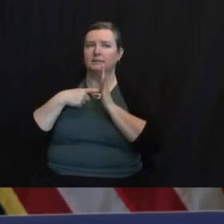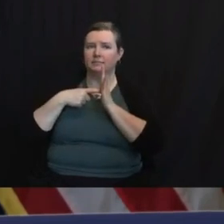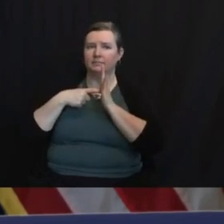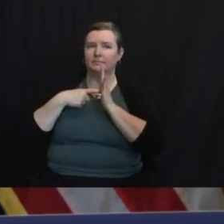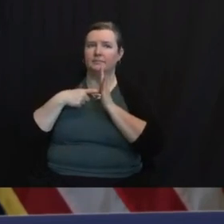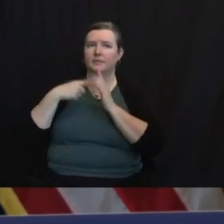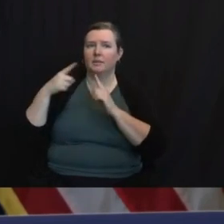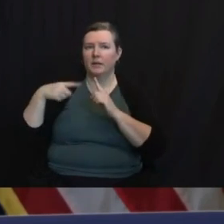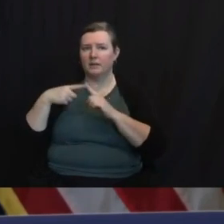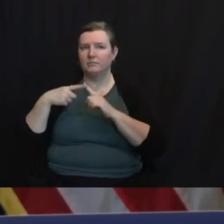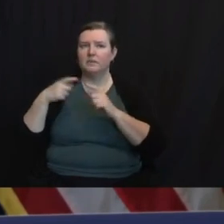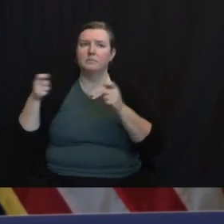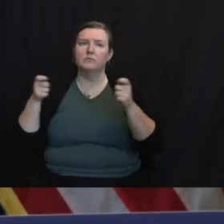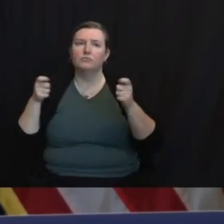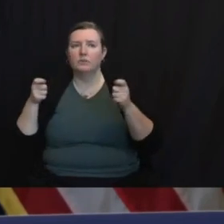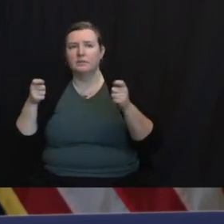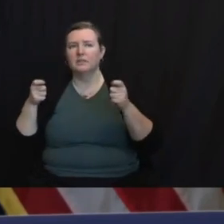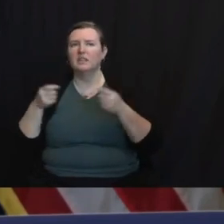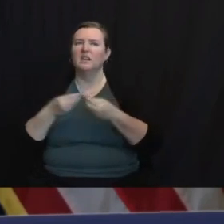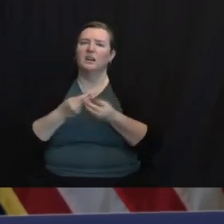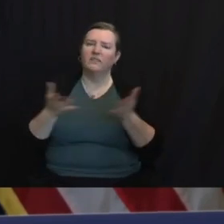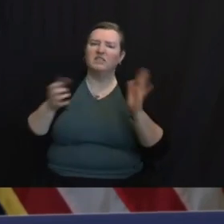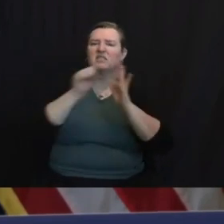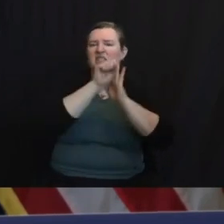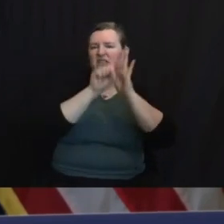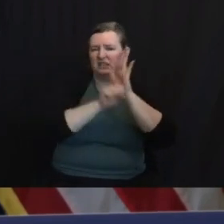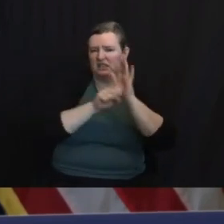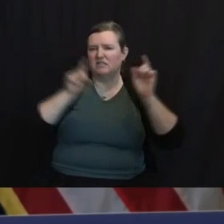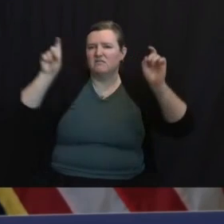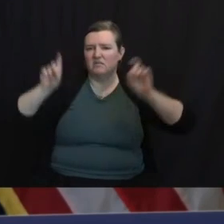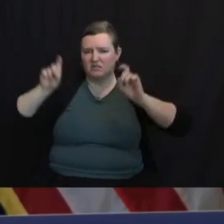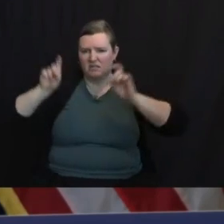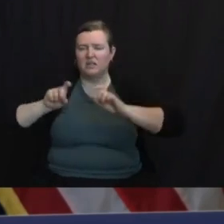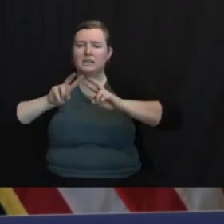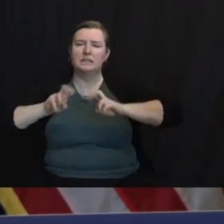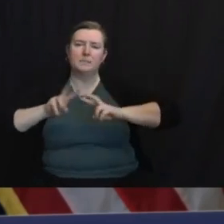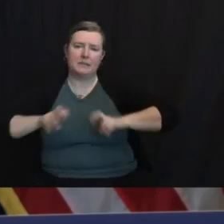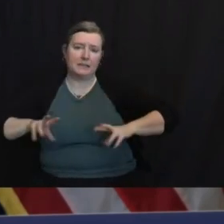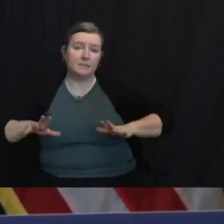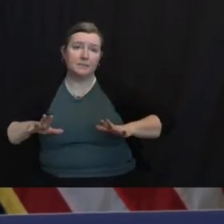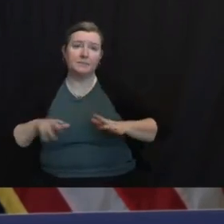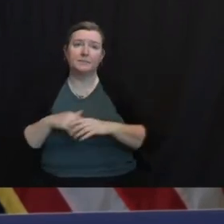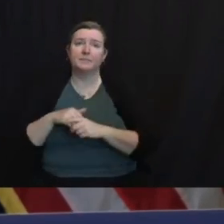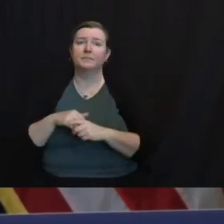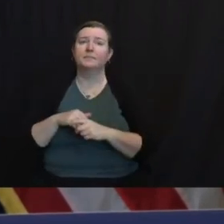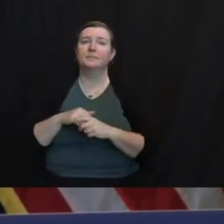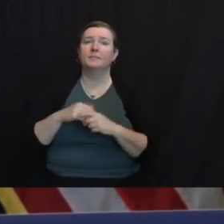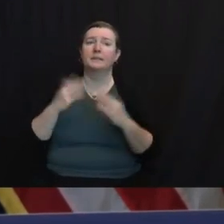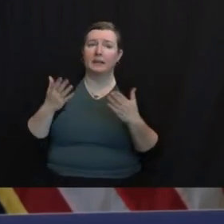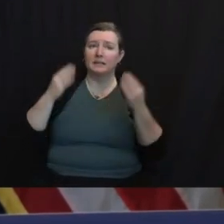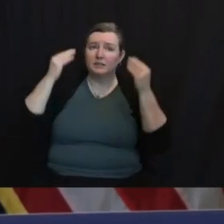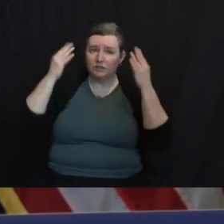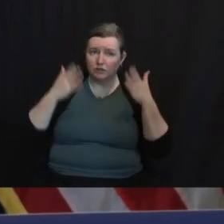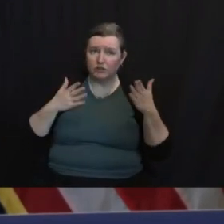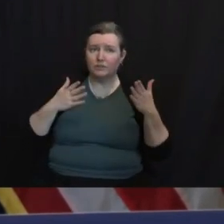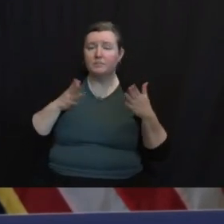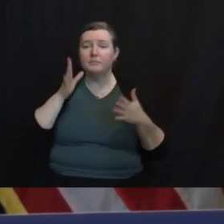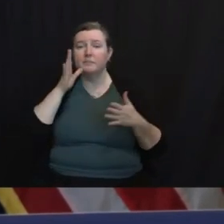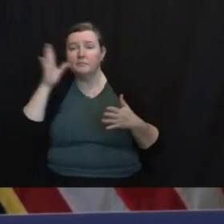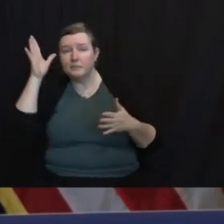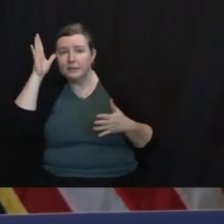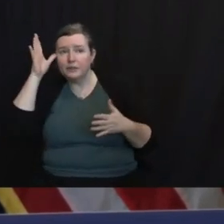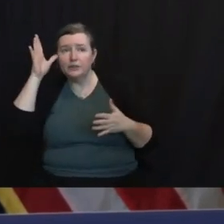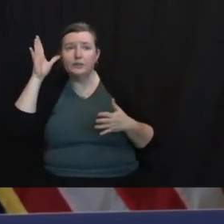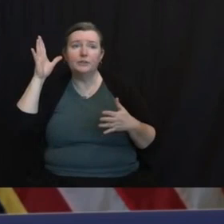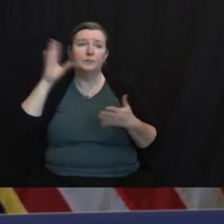statewide assessments. The consensus among educators, parents and caregivers, policymakers, and